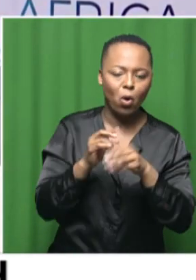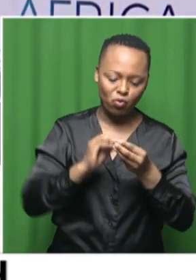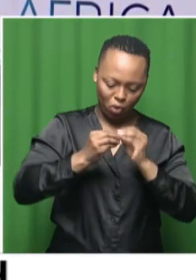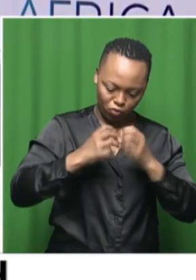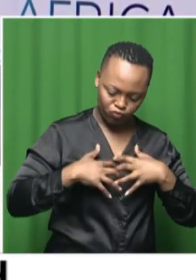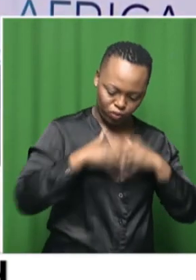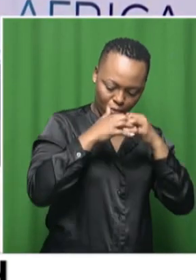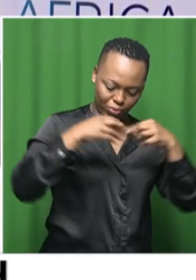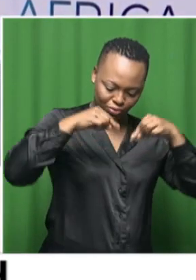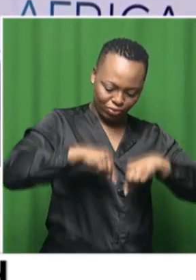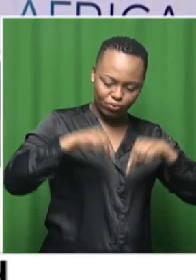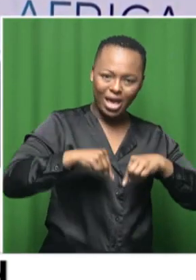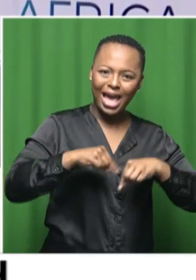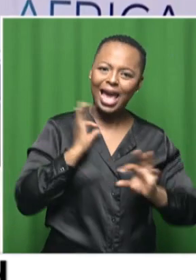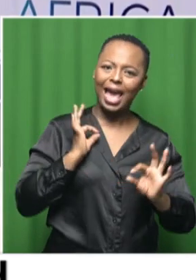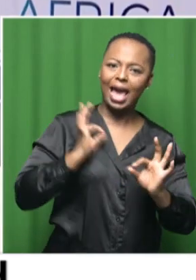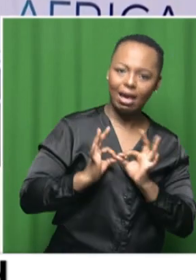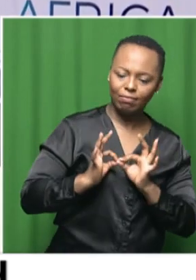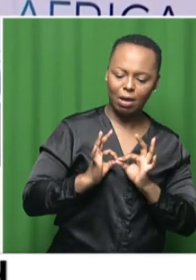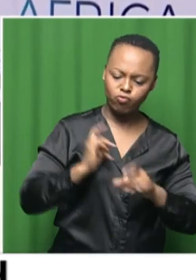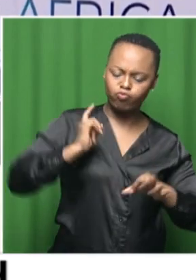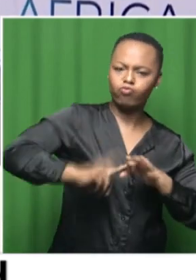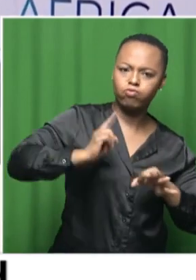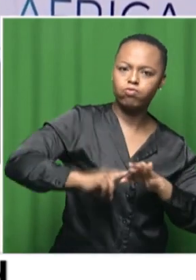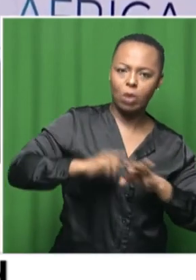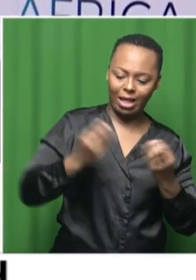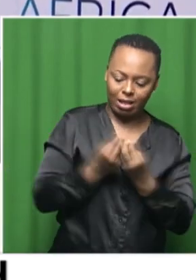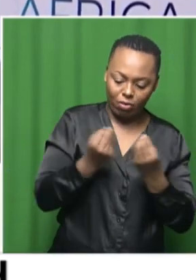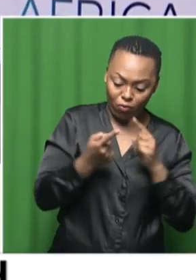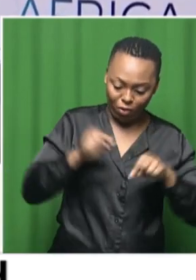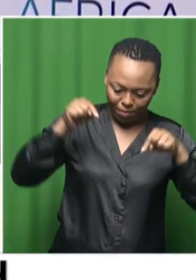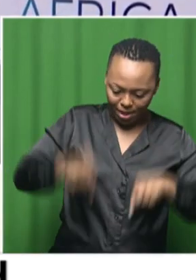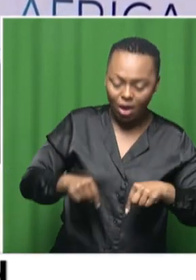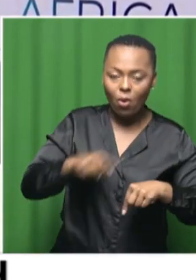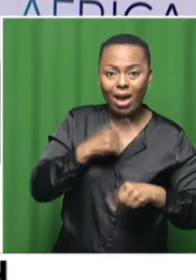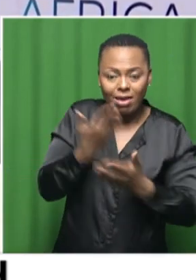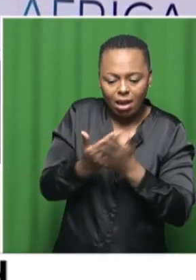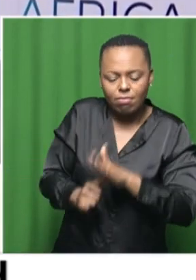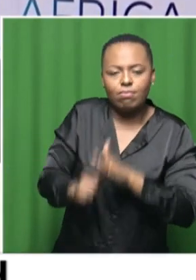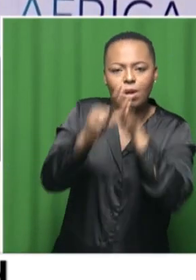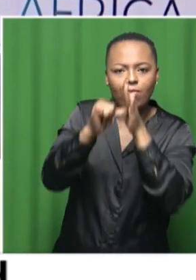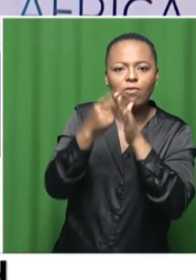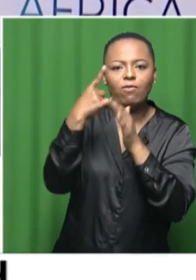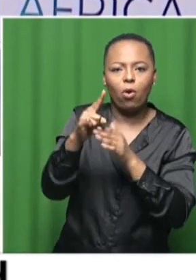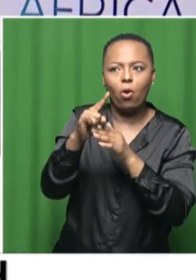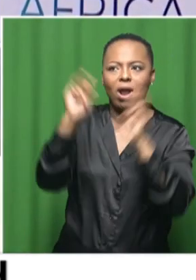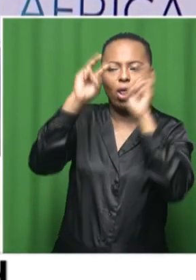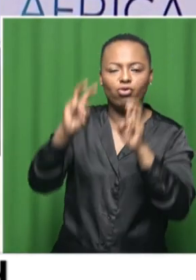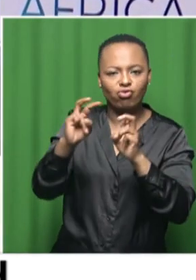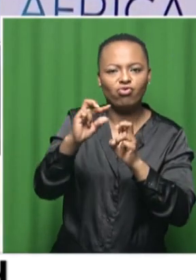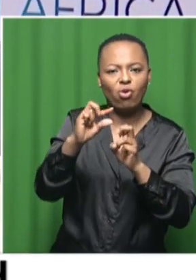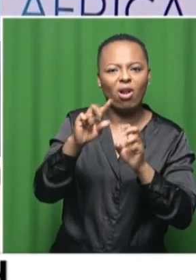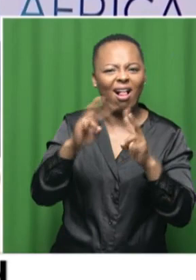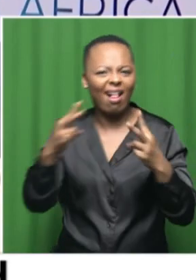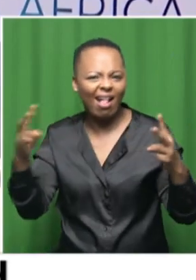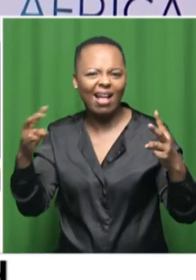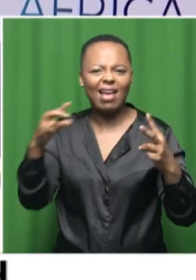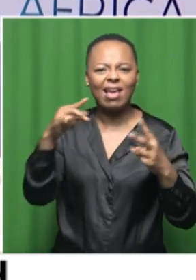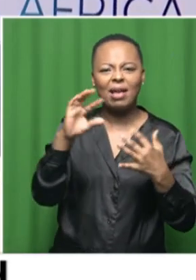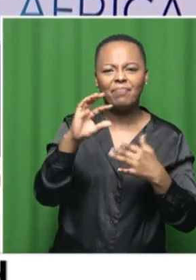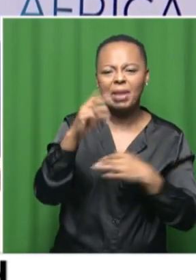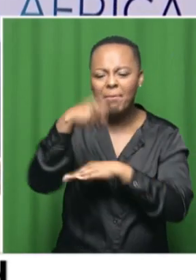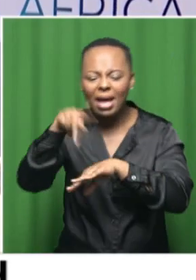actual rods that will be significant to the process of electrolysis. So there should be correlation between